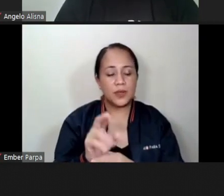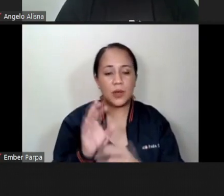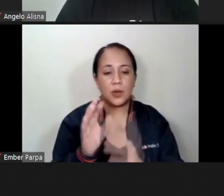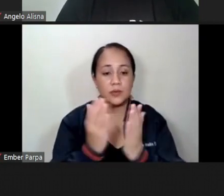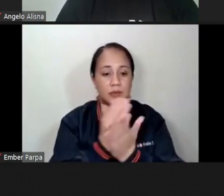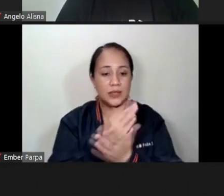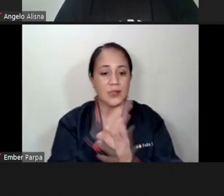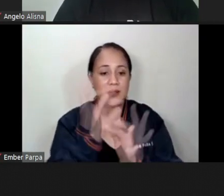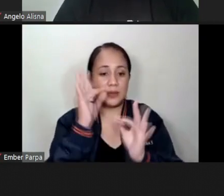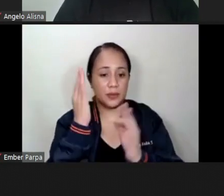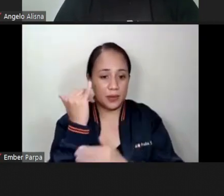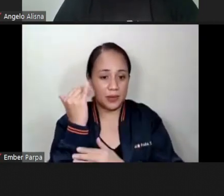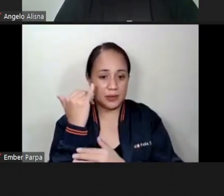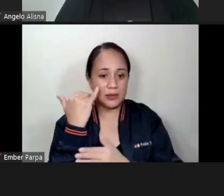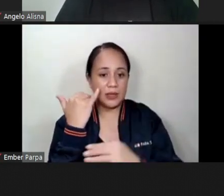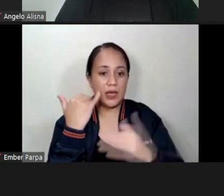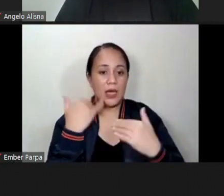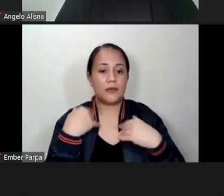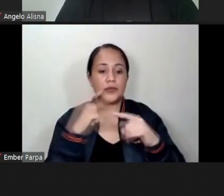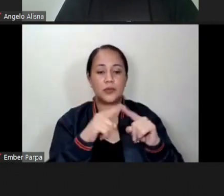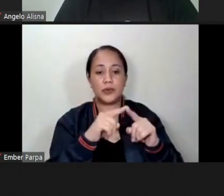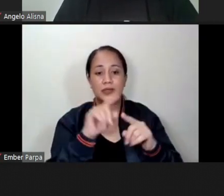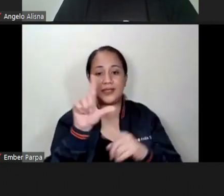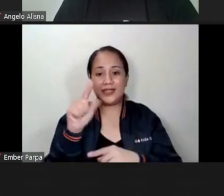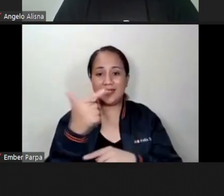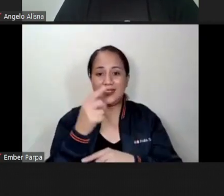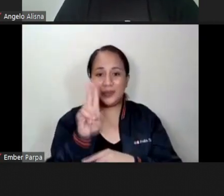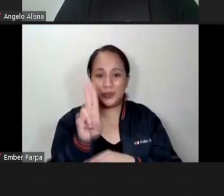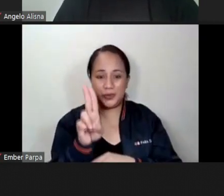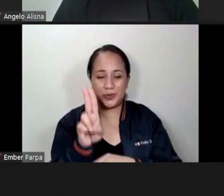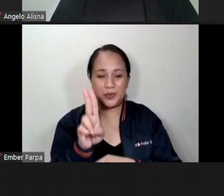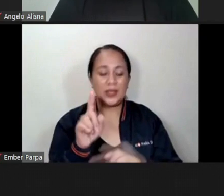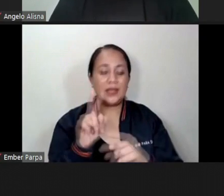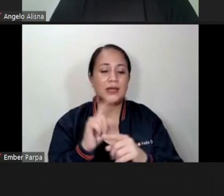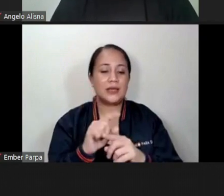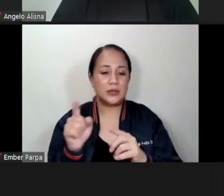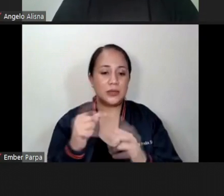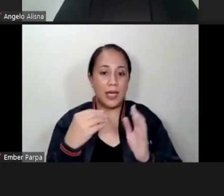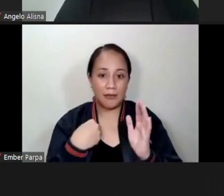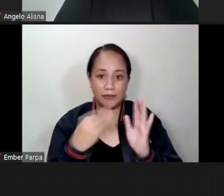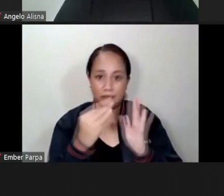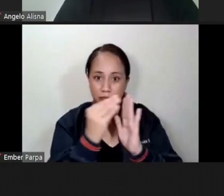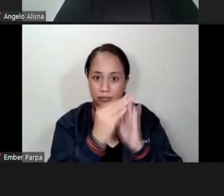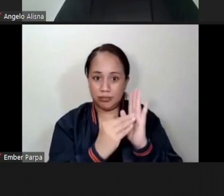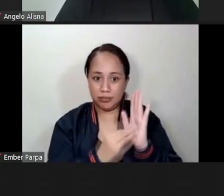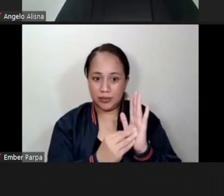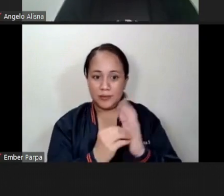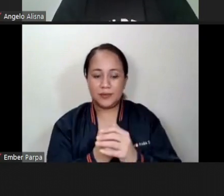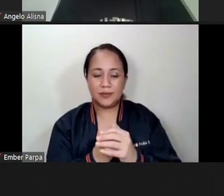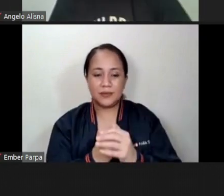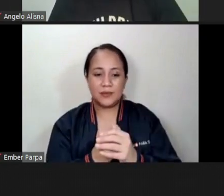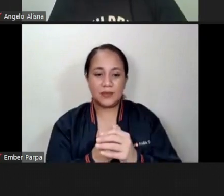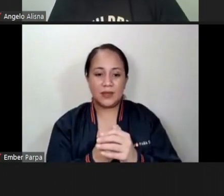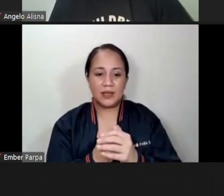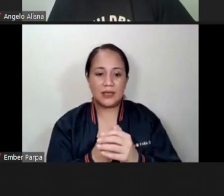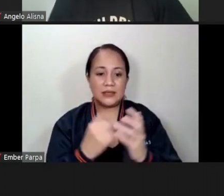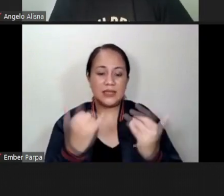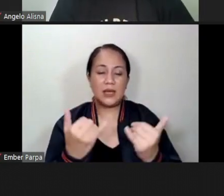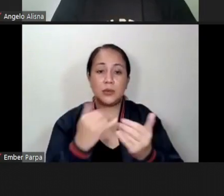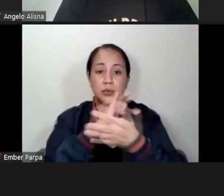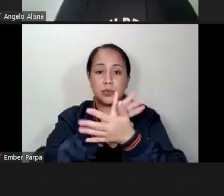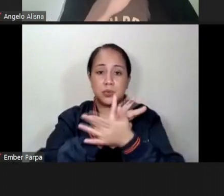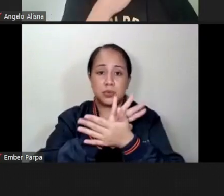pages because sa different LGUs, no? Sa different LGUs na nandun. And of course, lalo na ngayong